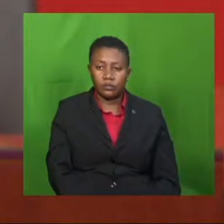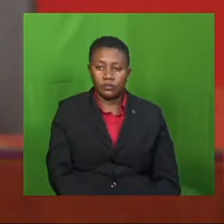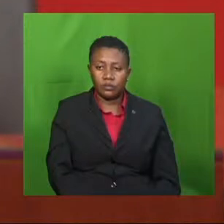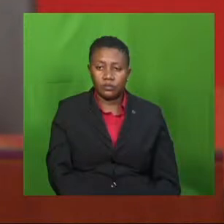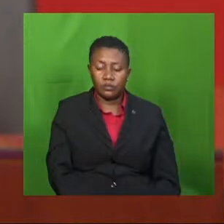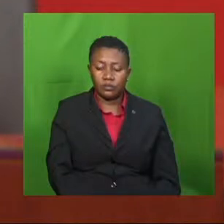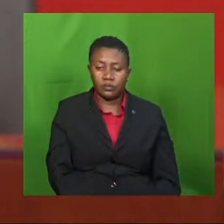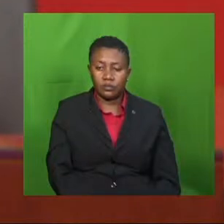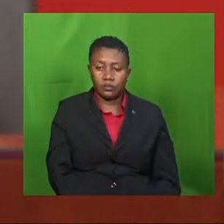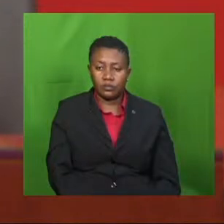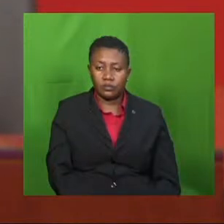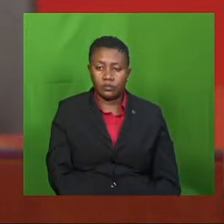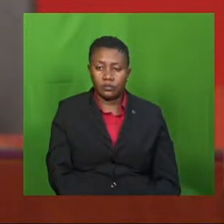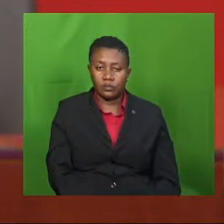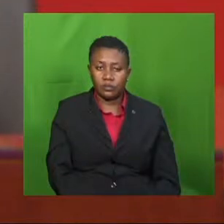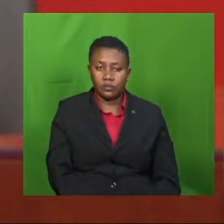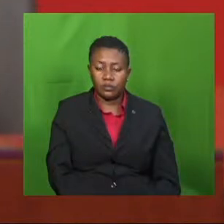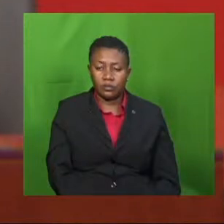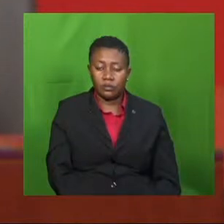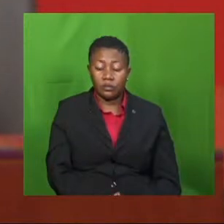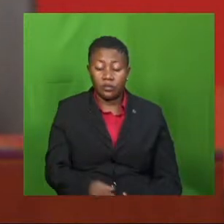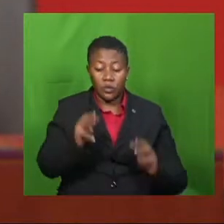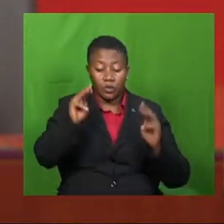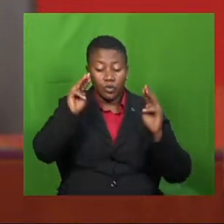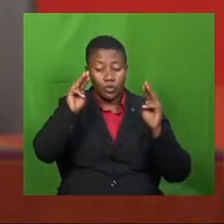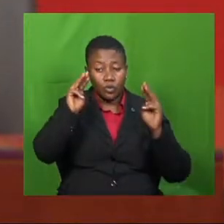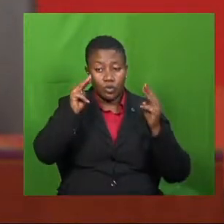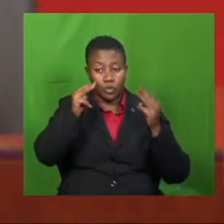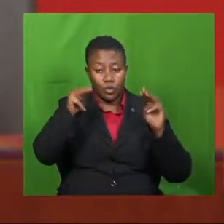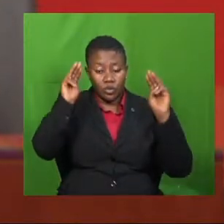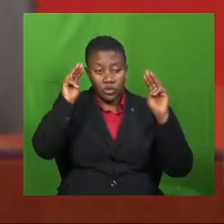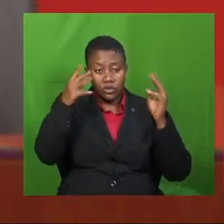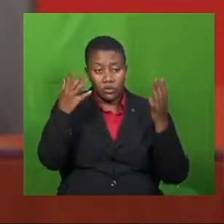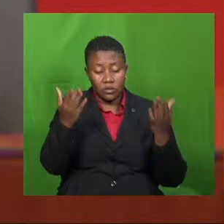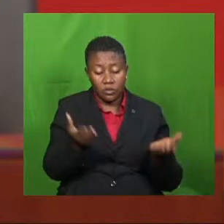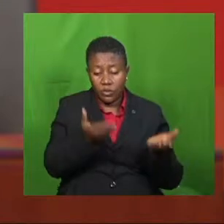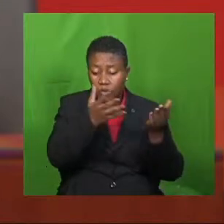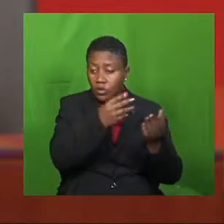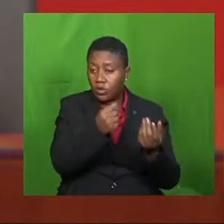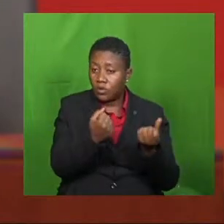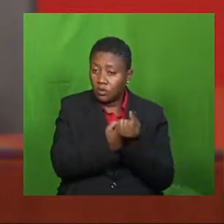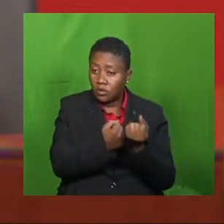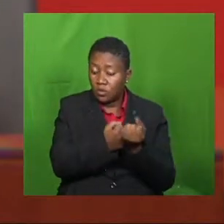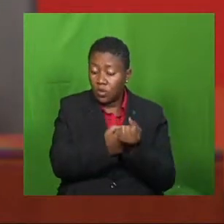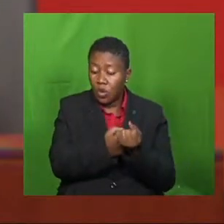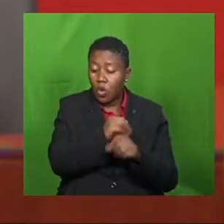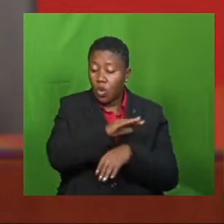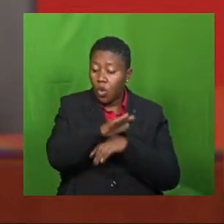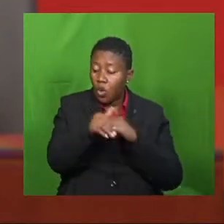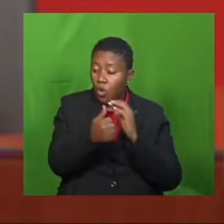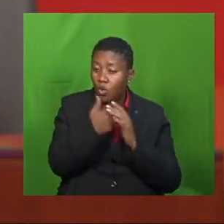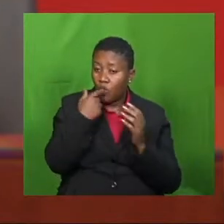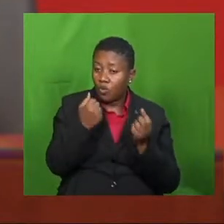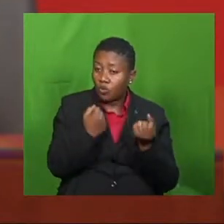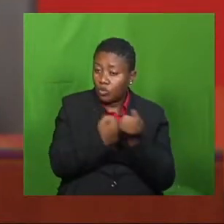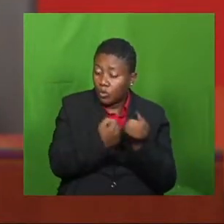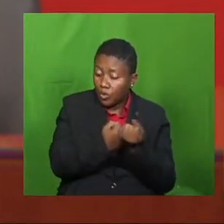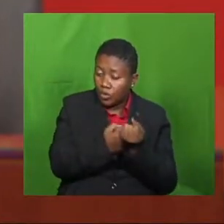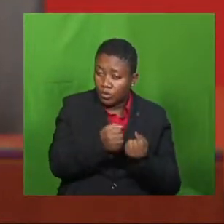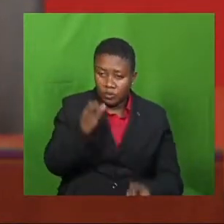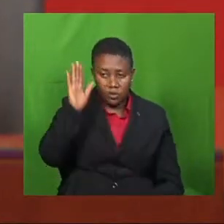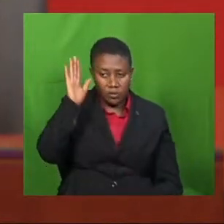the motion for the resolution has been moved and has been seconded. The question is, as many as are in favour of the resolution,